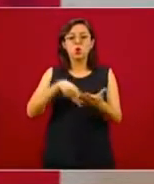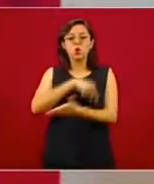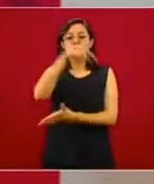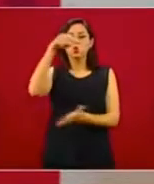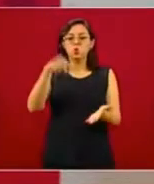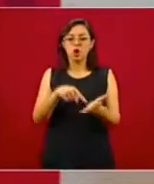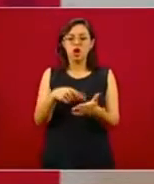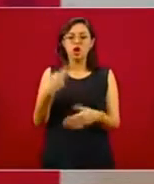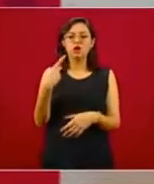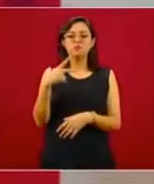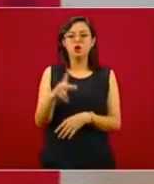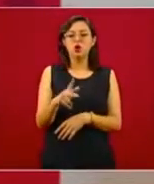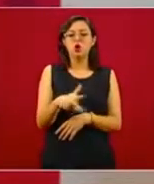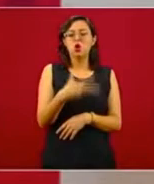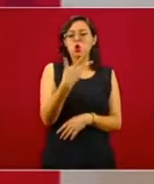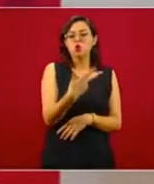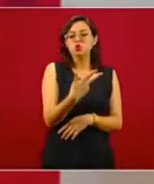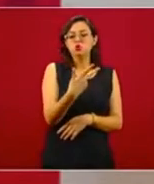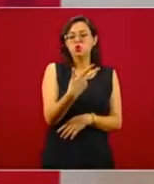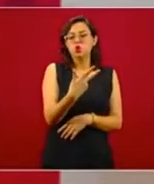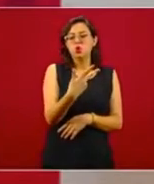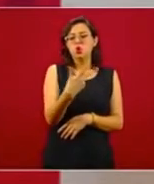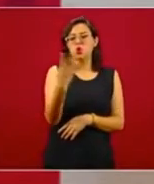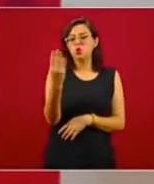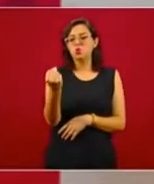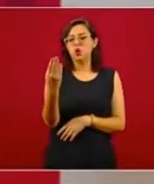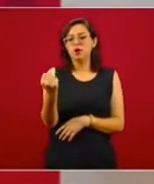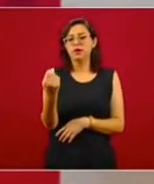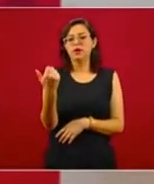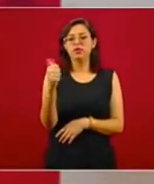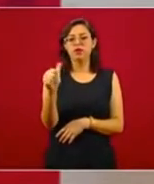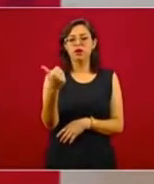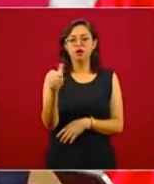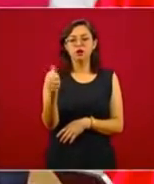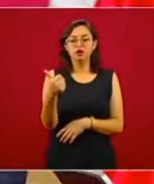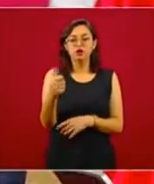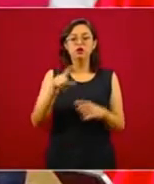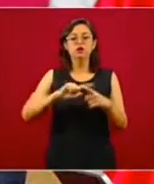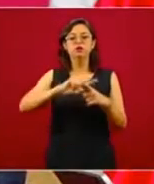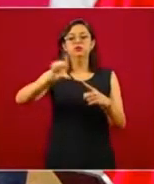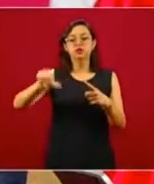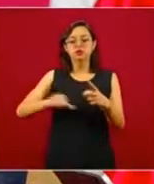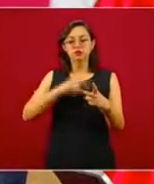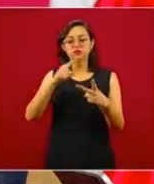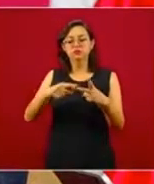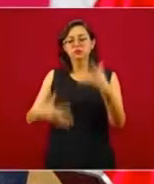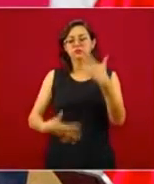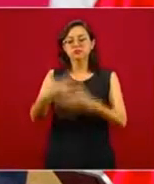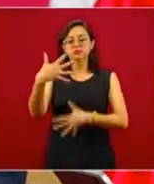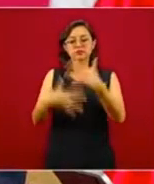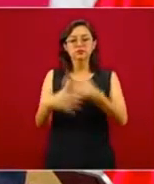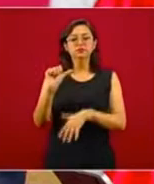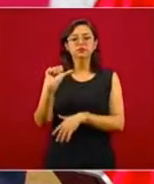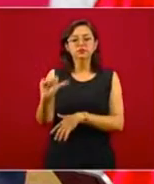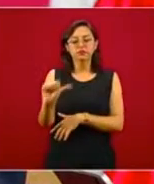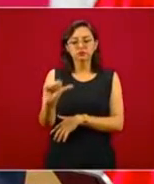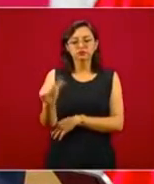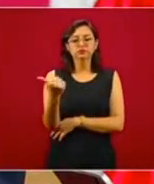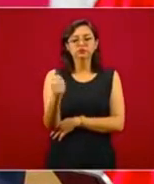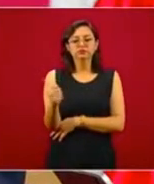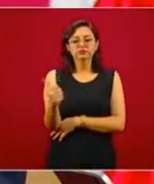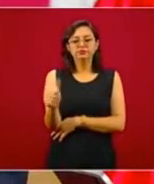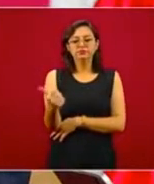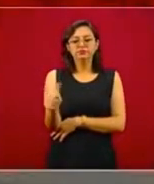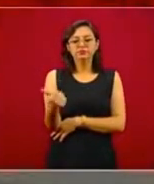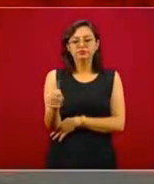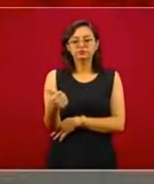these news. We are going to let everybody know about the venues. It's going to be for